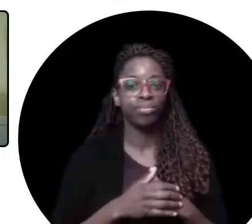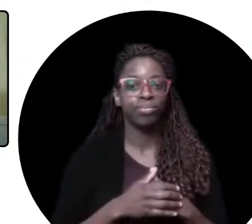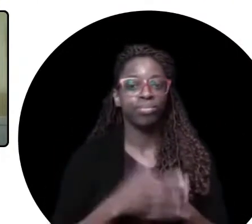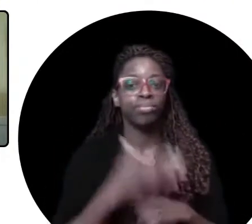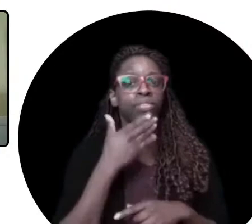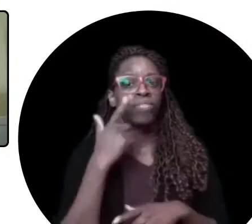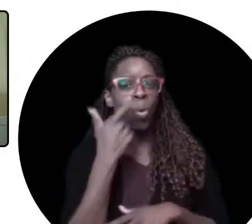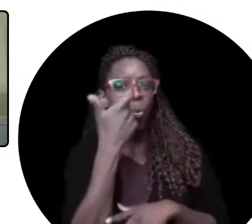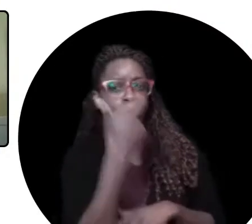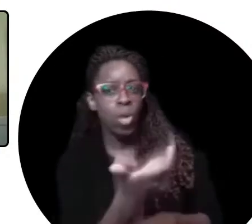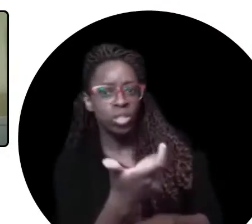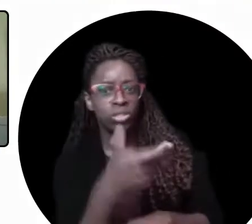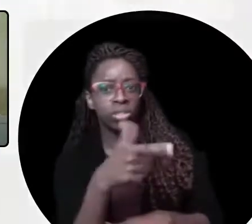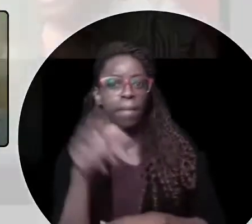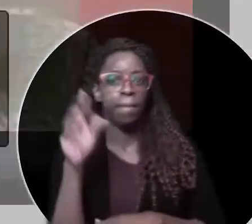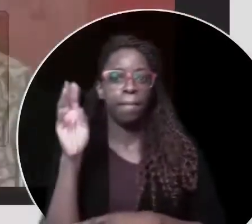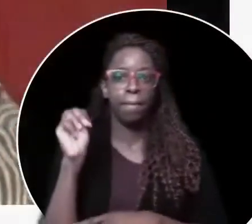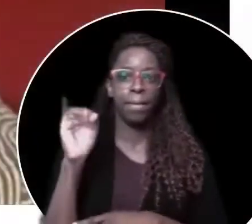listens.